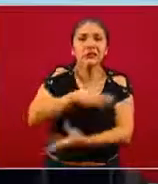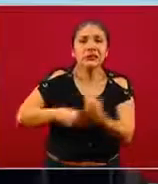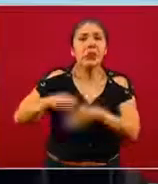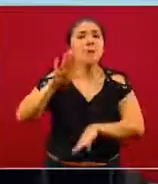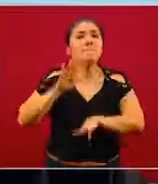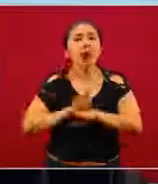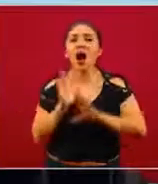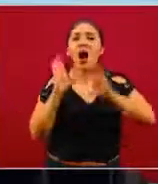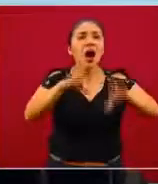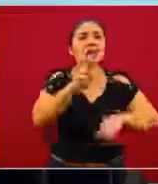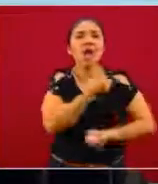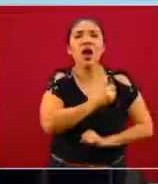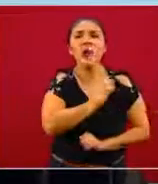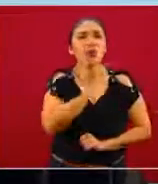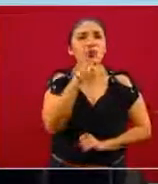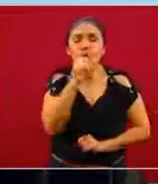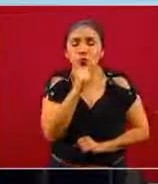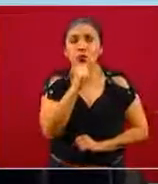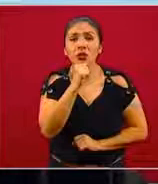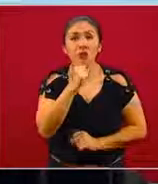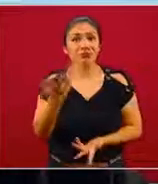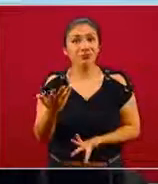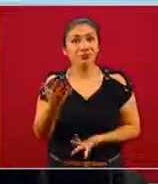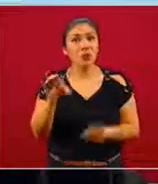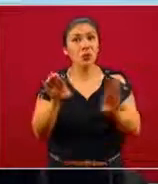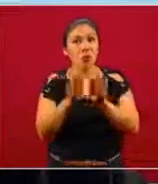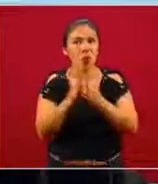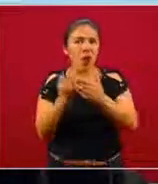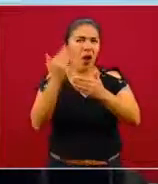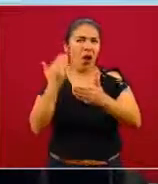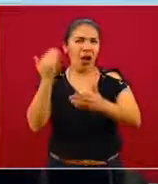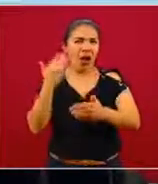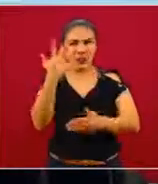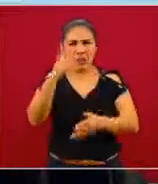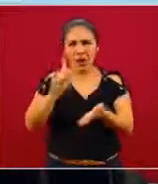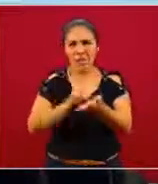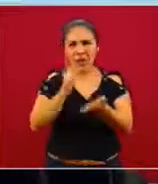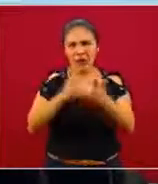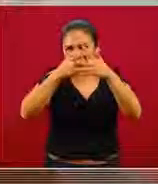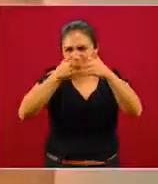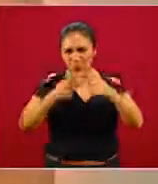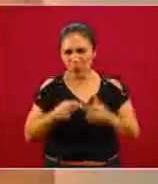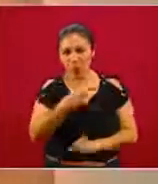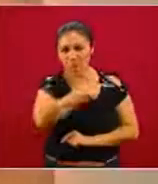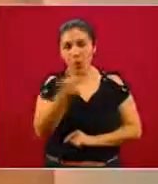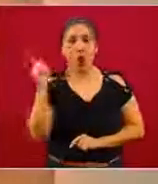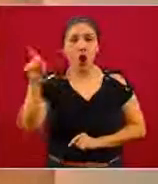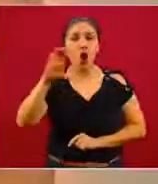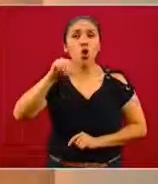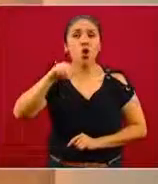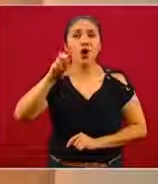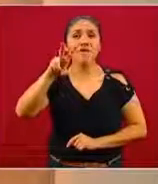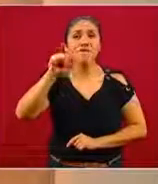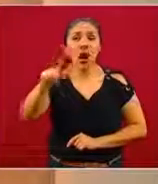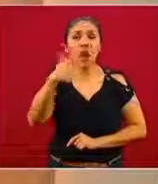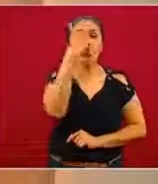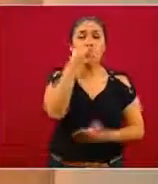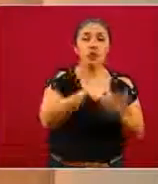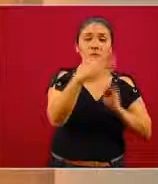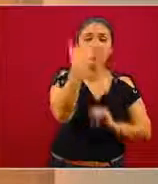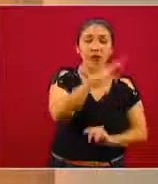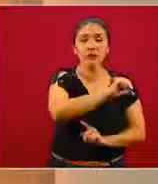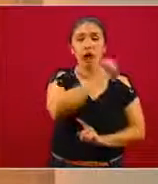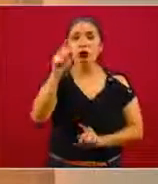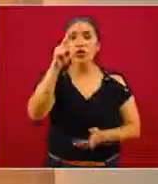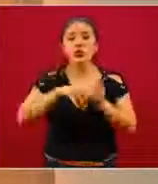malnutrition, lack of access to health services, and these are all the multidimensional aspects of poverty.